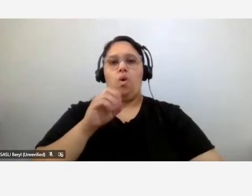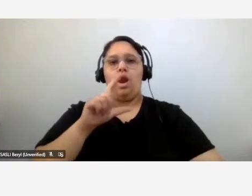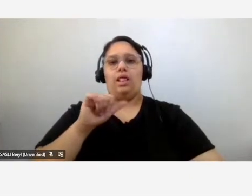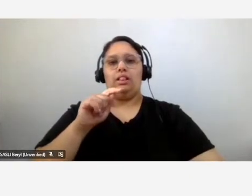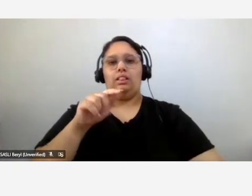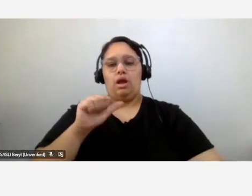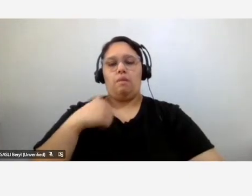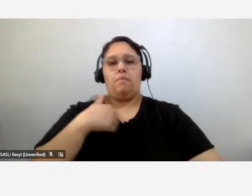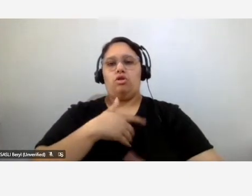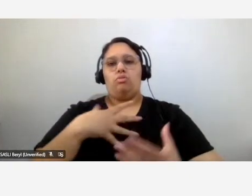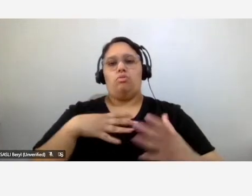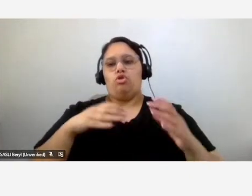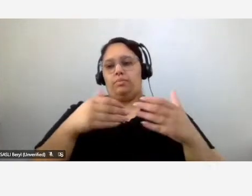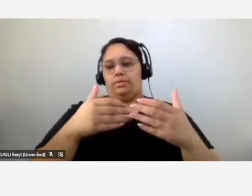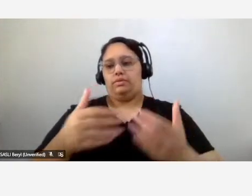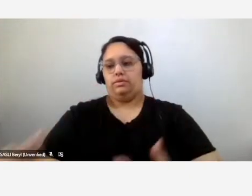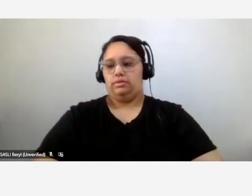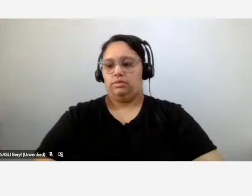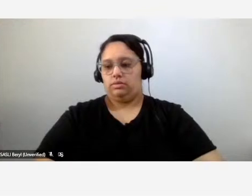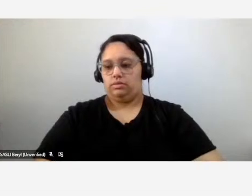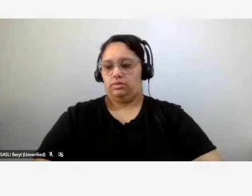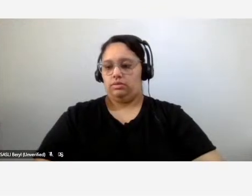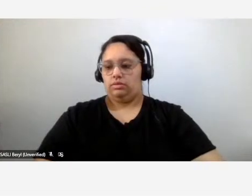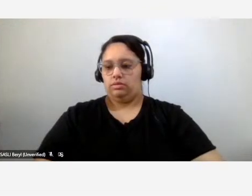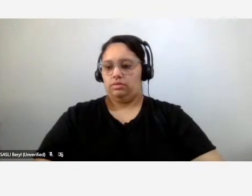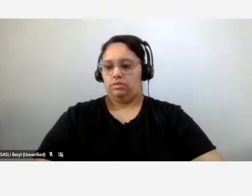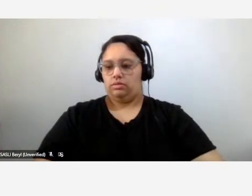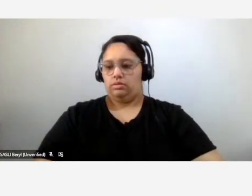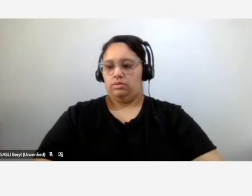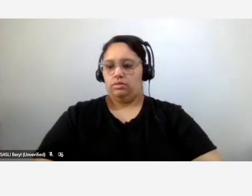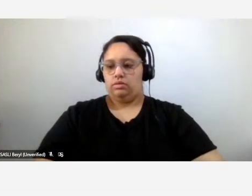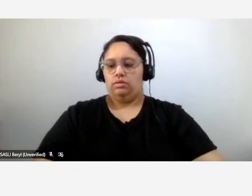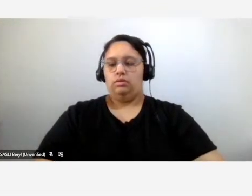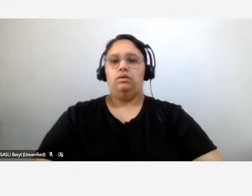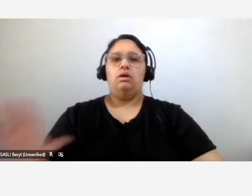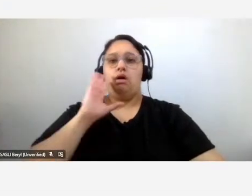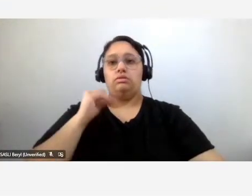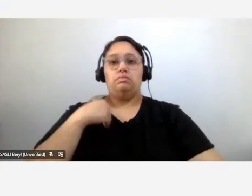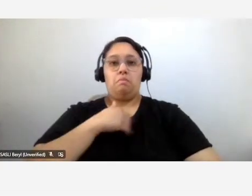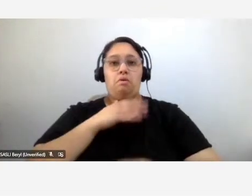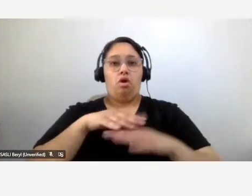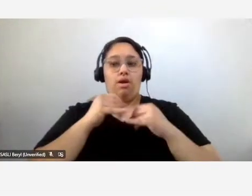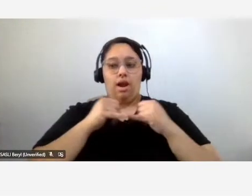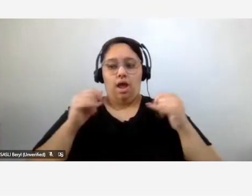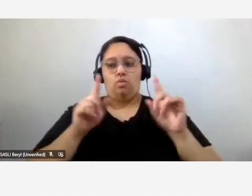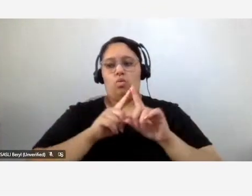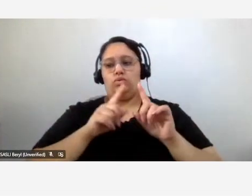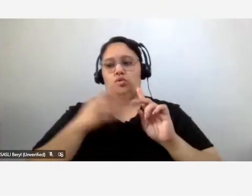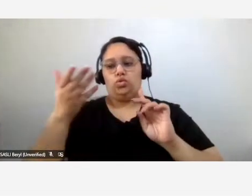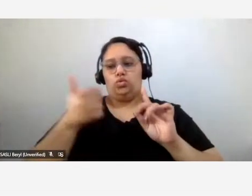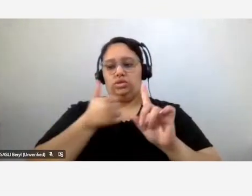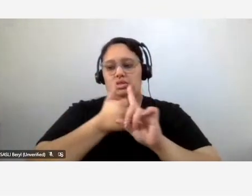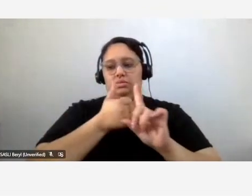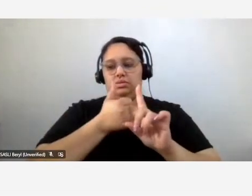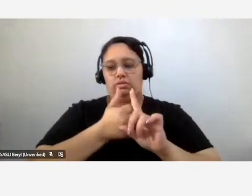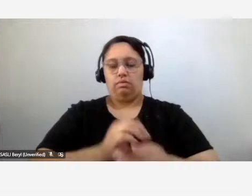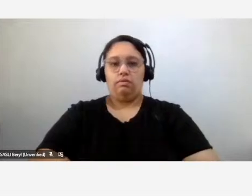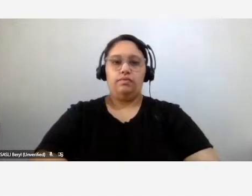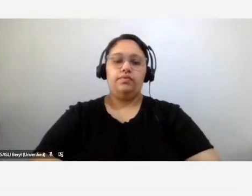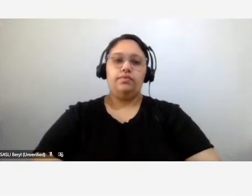a member of this committee. Thank you. I can ask the members online to also just introduce themselves.